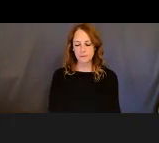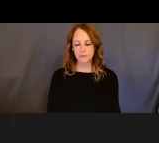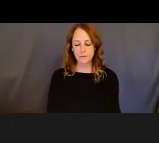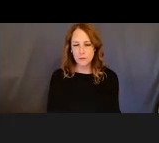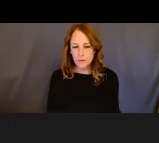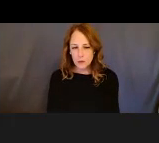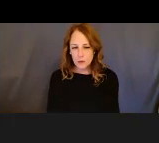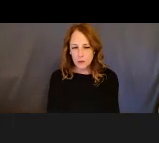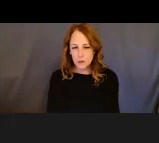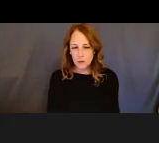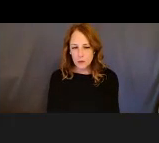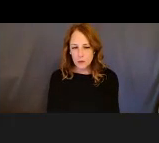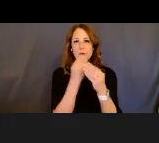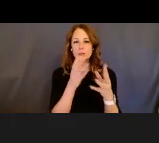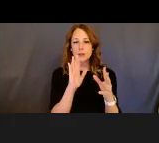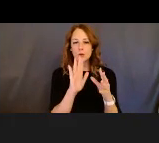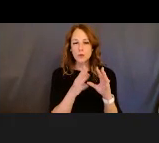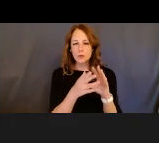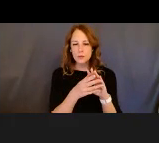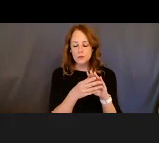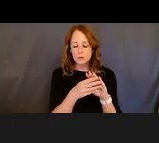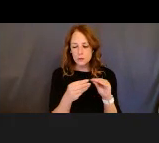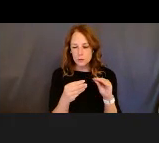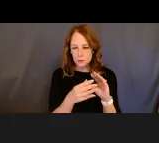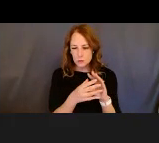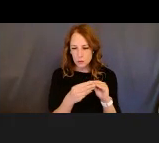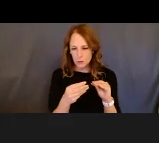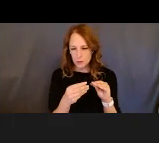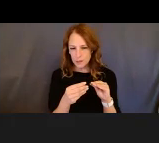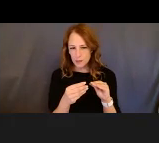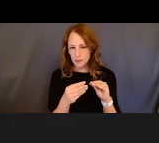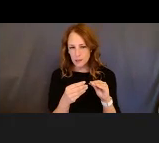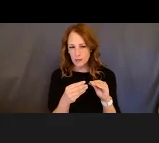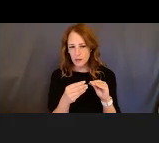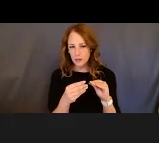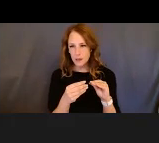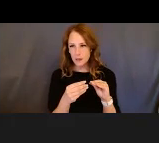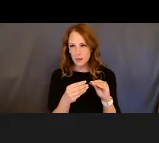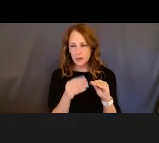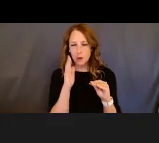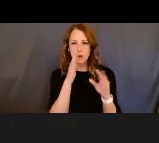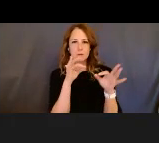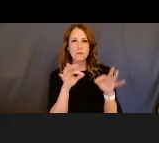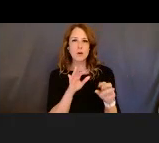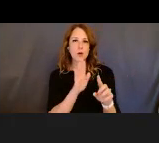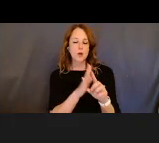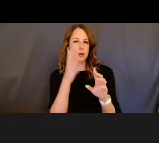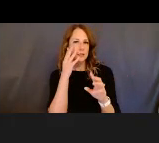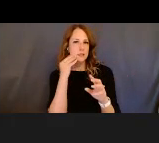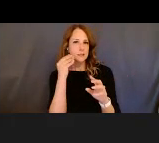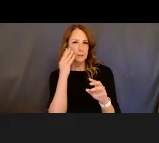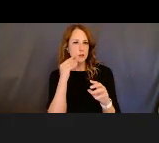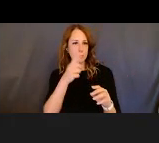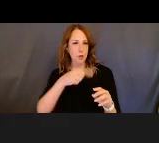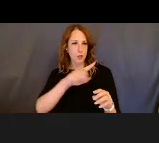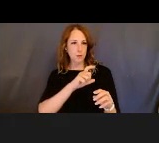her story and provide some insight um, on her experience and what you as law enforcement can do to help